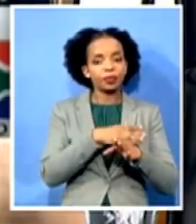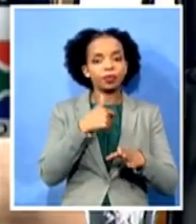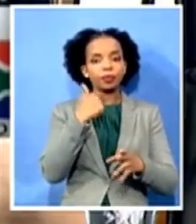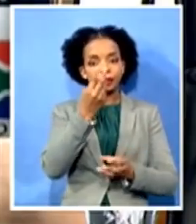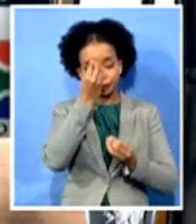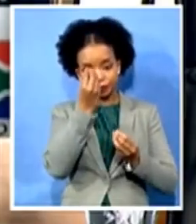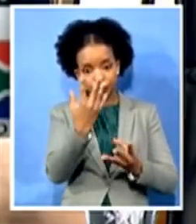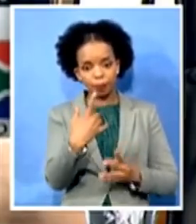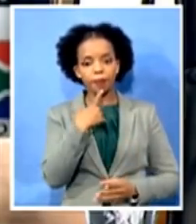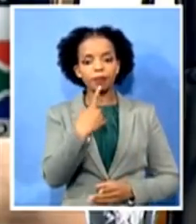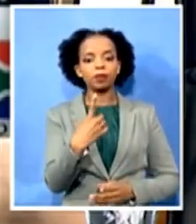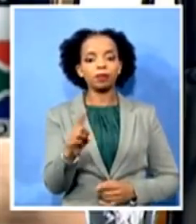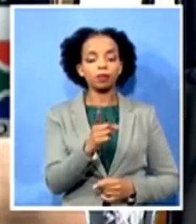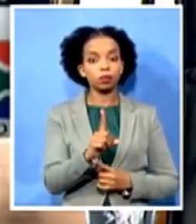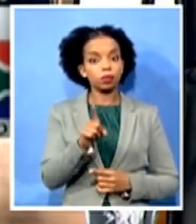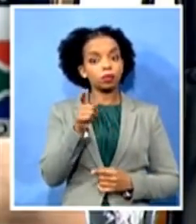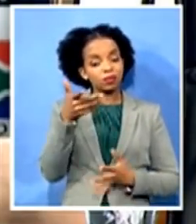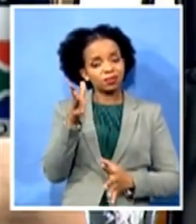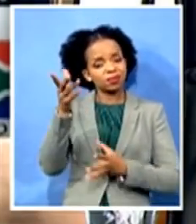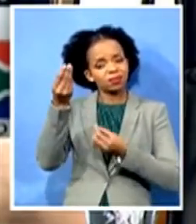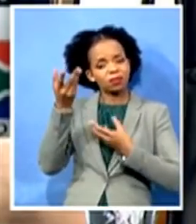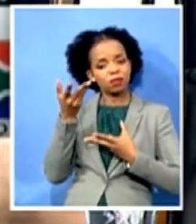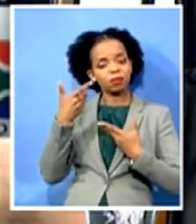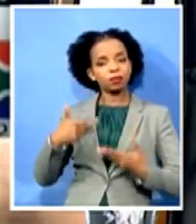process that has been followed. I even asked,